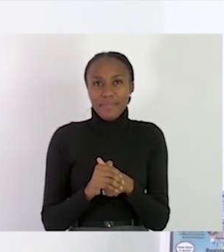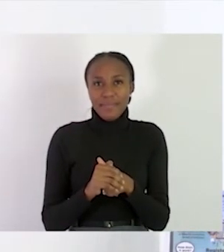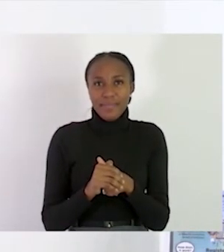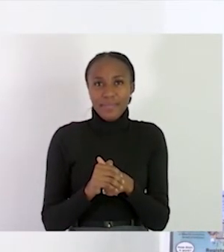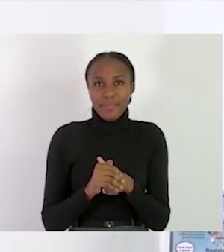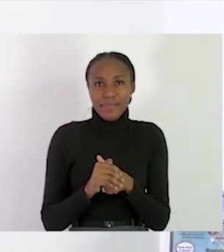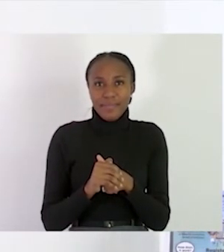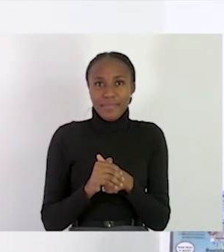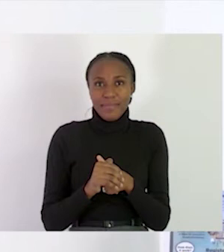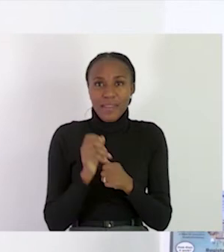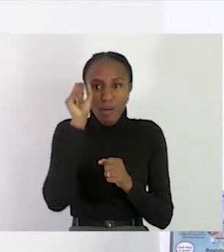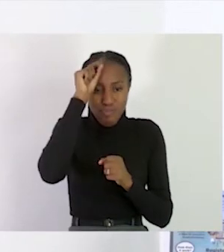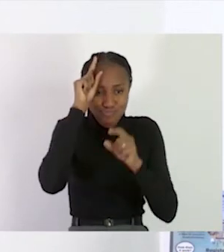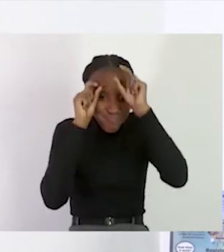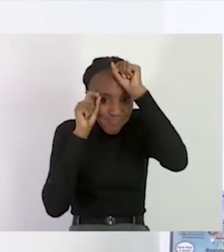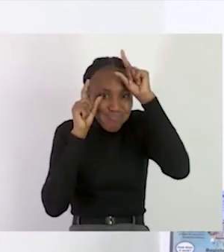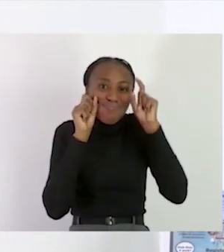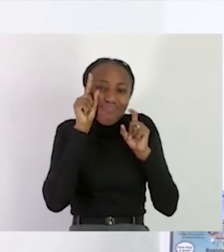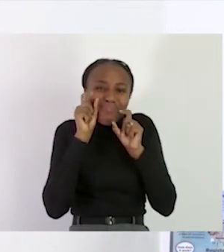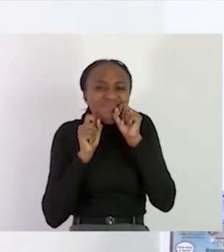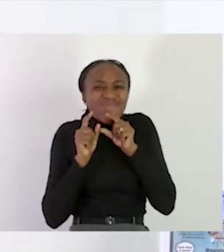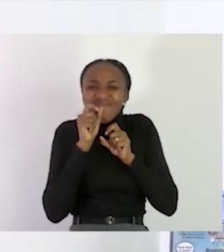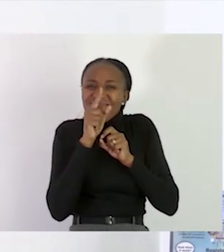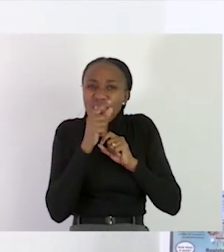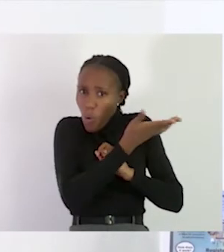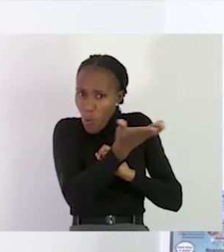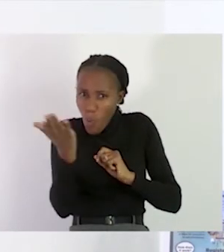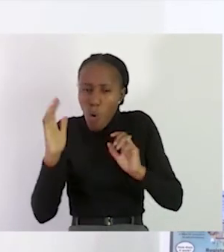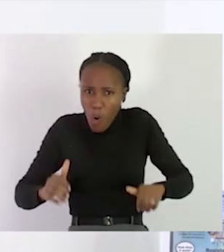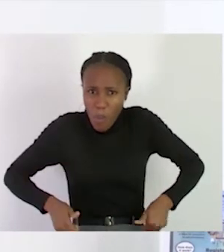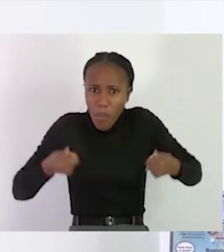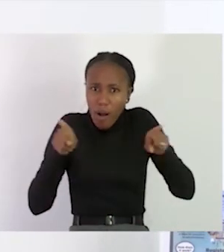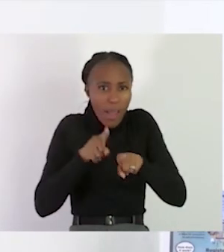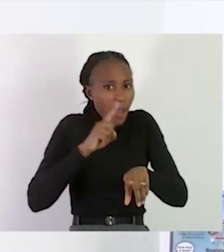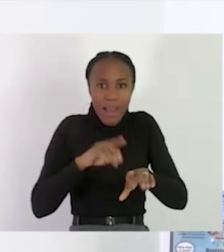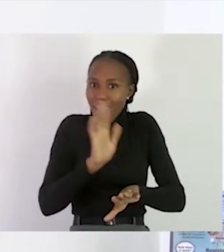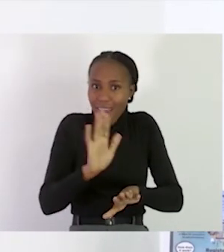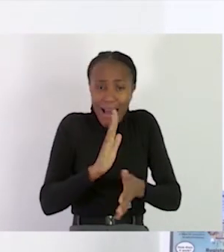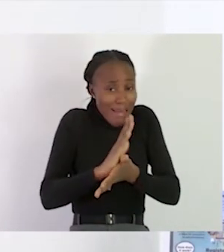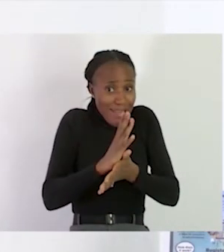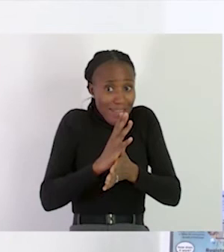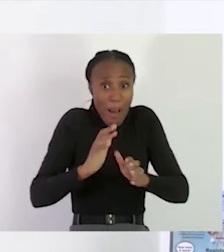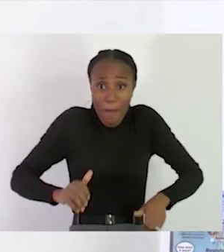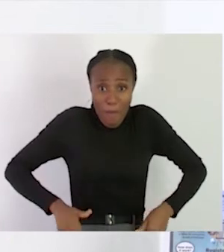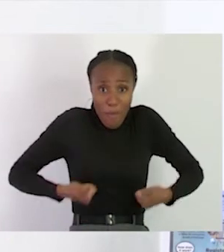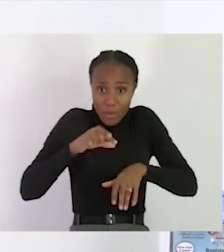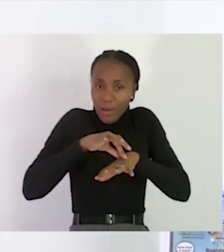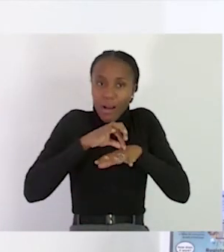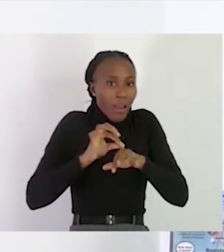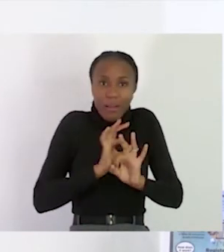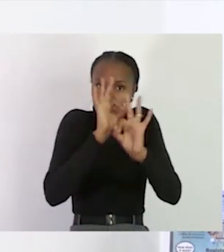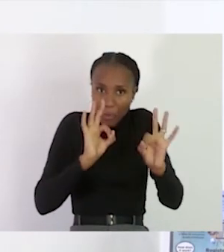And pimples appear. Not all the boys will get pimples. Some people's skin is different from the